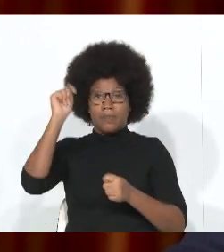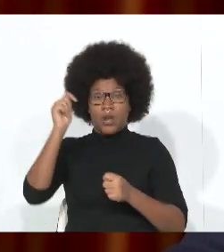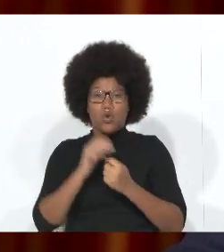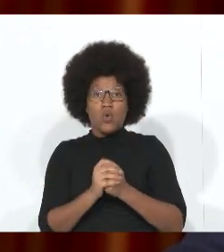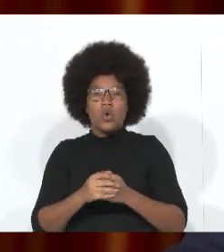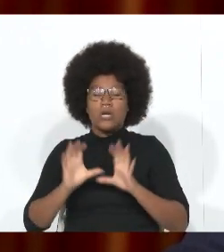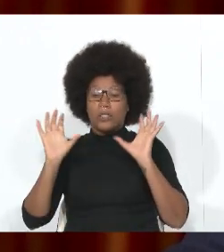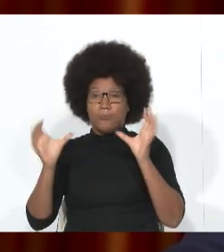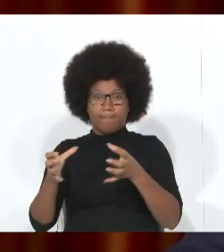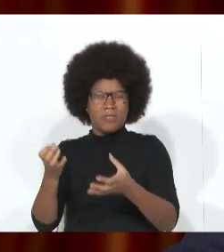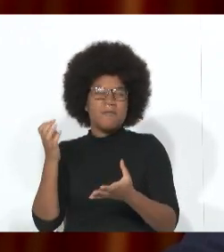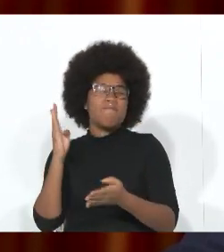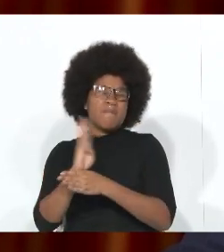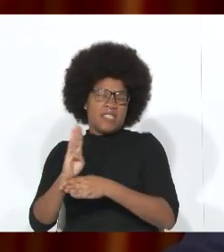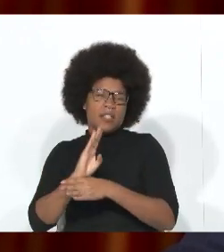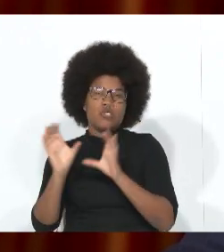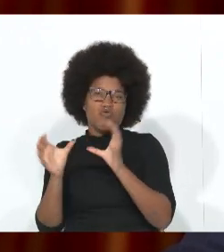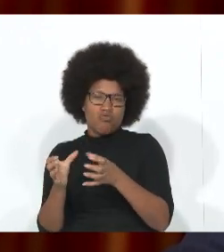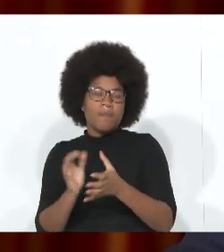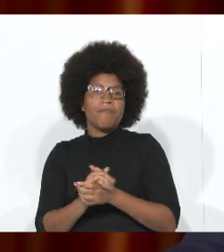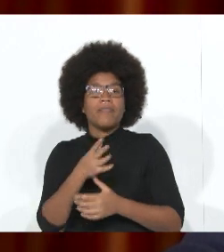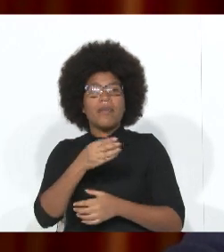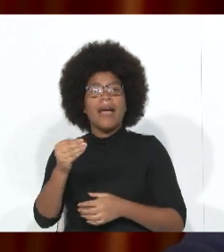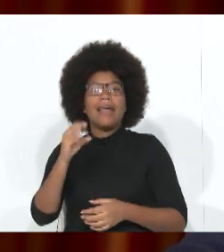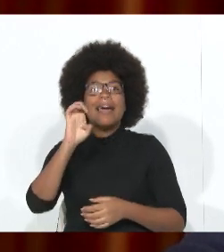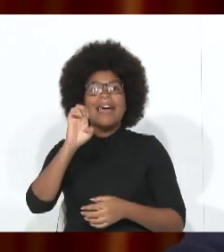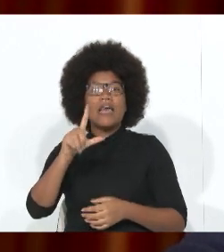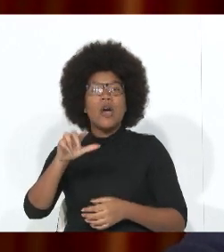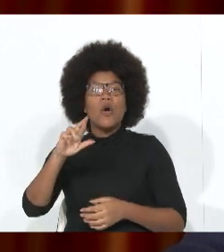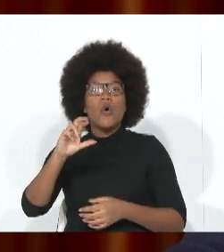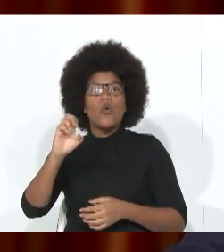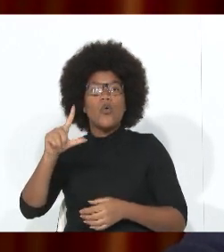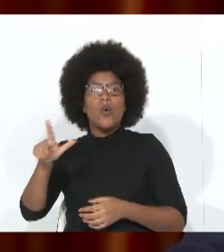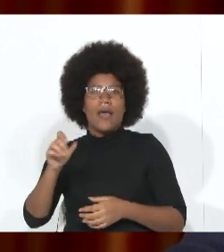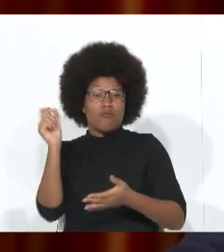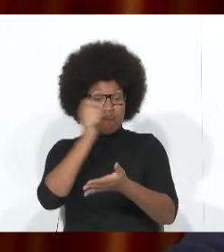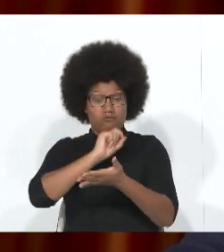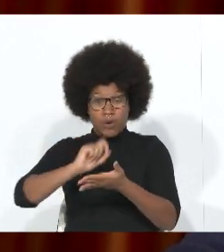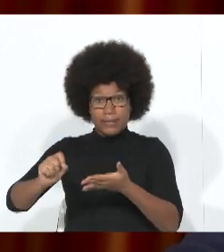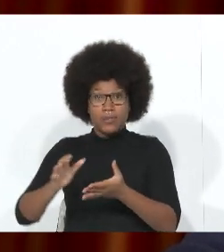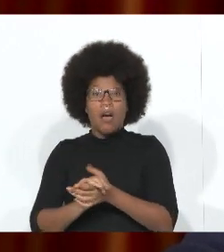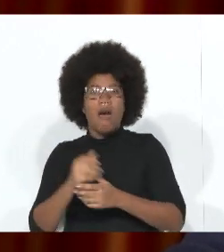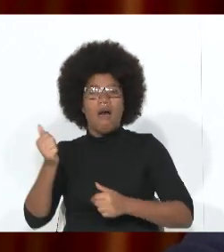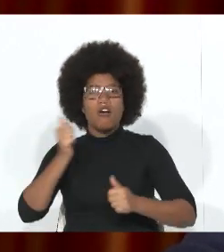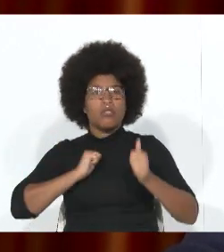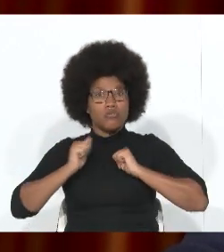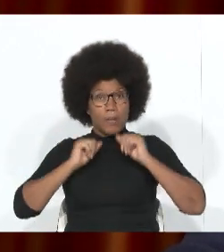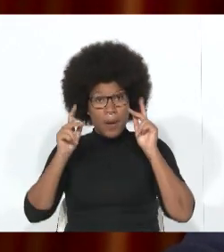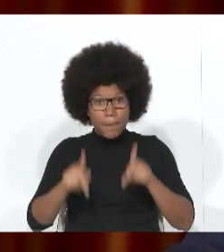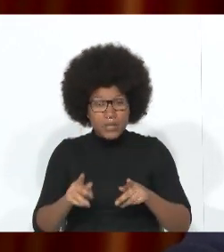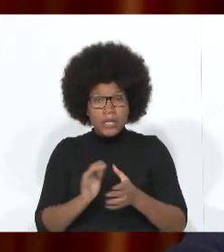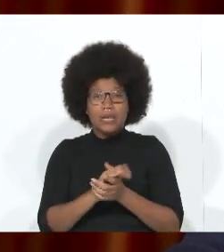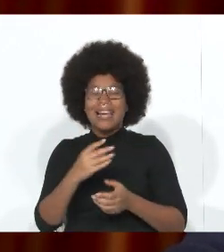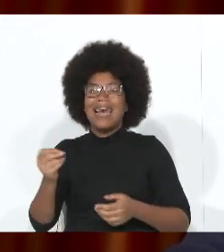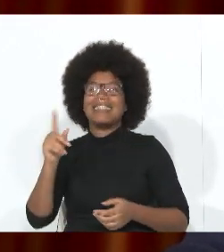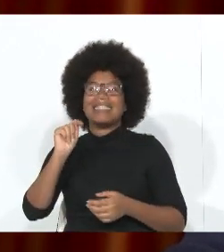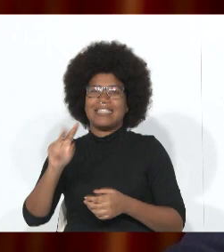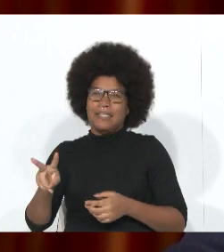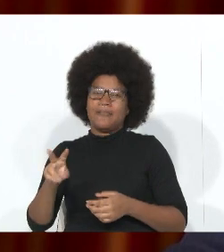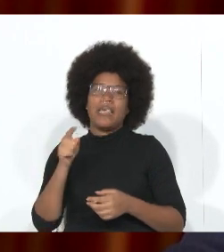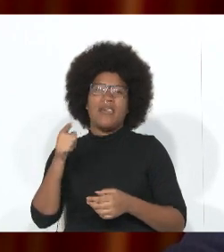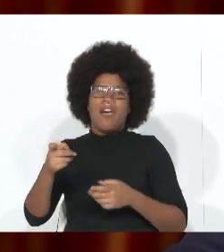Industry and Commerce; and Mr. Errol Fabian, Writer, Actor, Producer, and Television